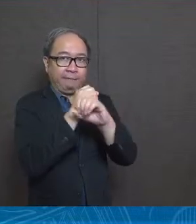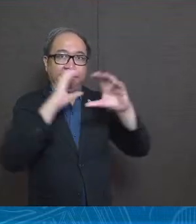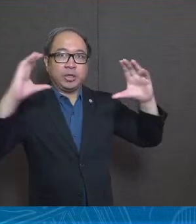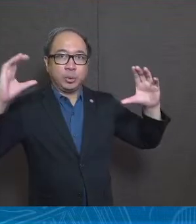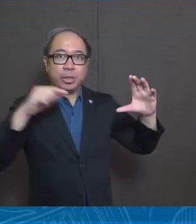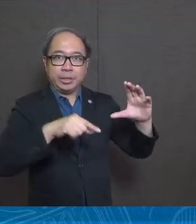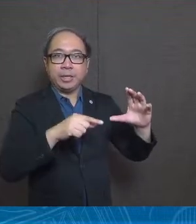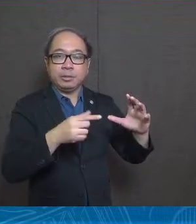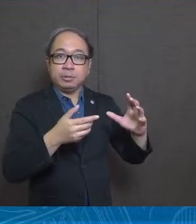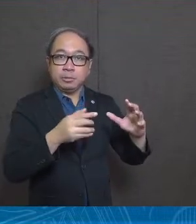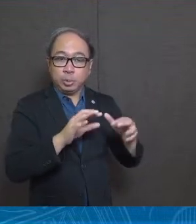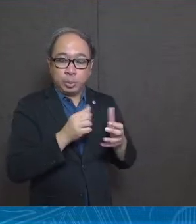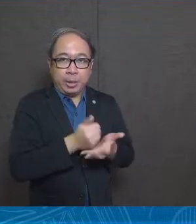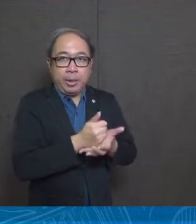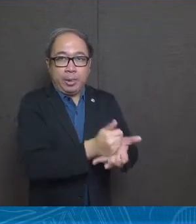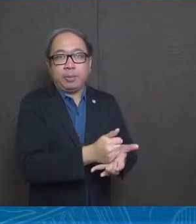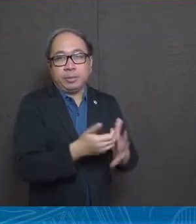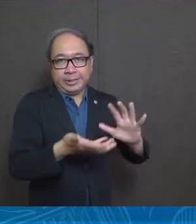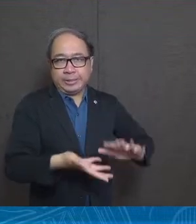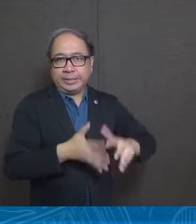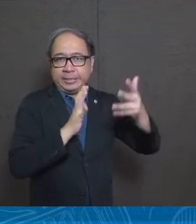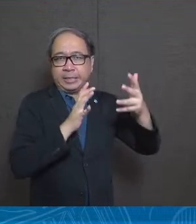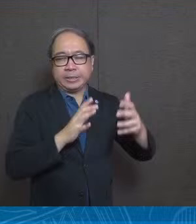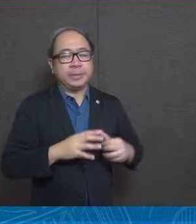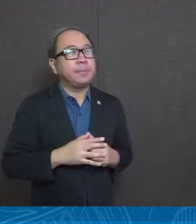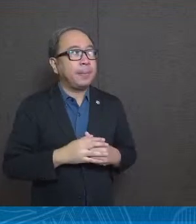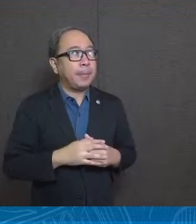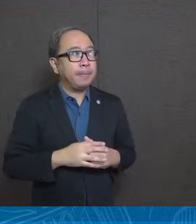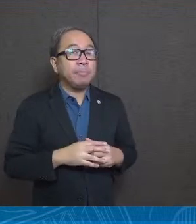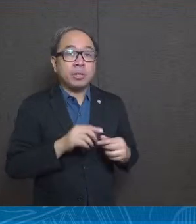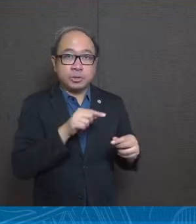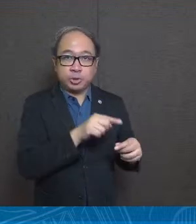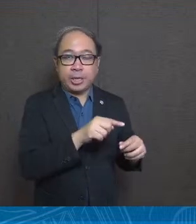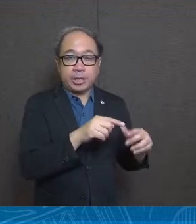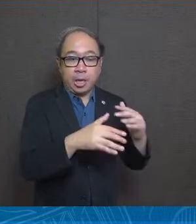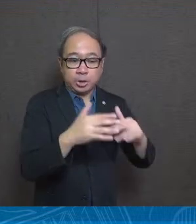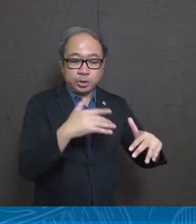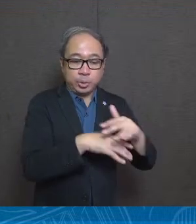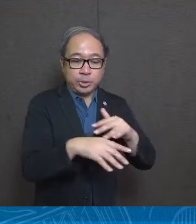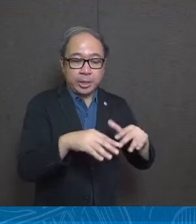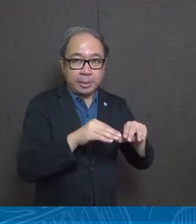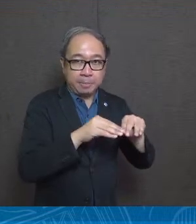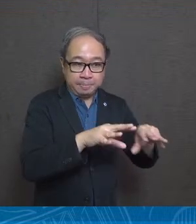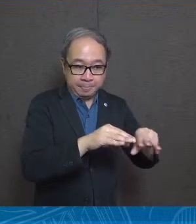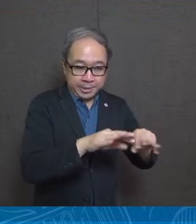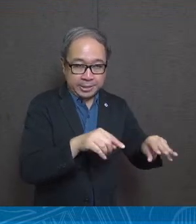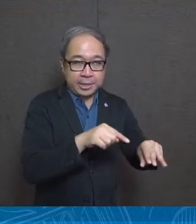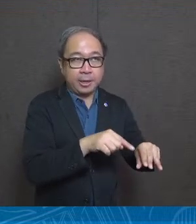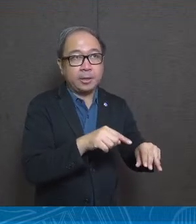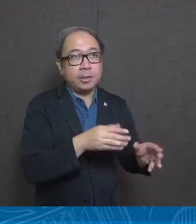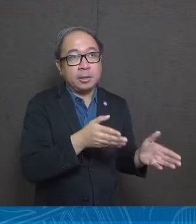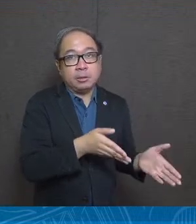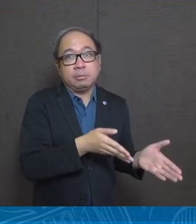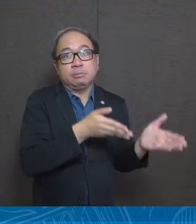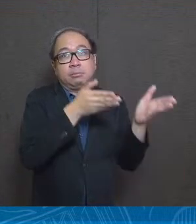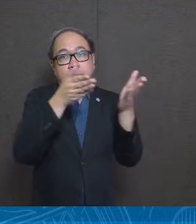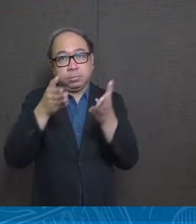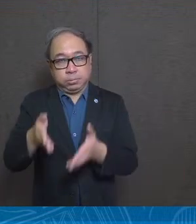disaster time. Then on top of the information on social media, so internet is not so fast now,